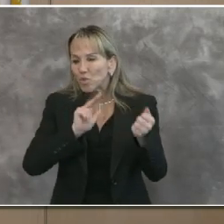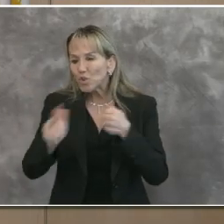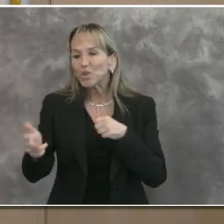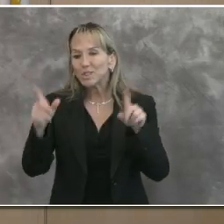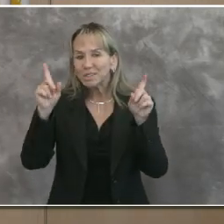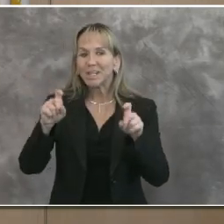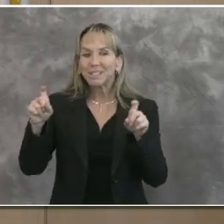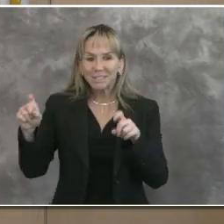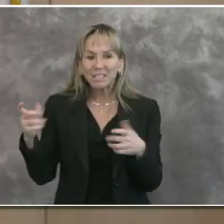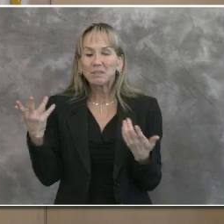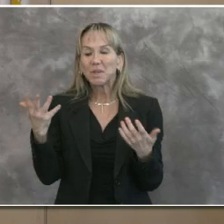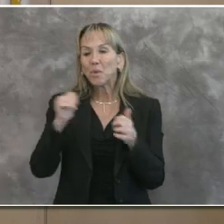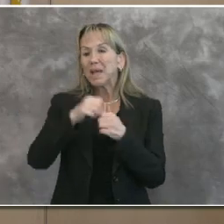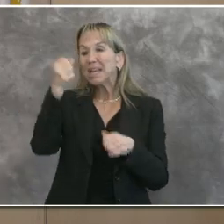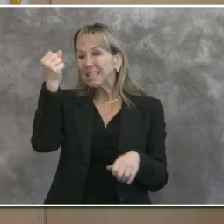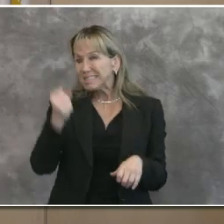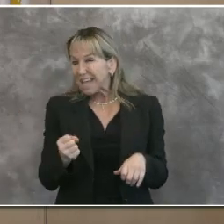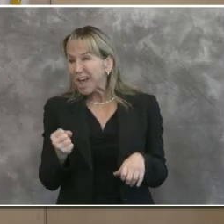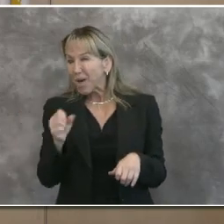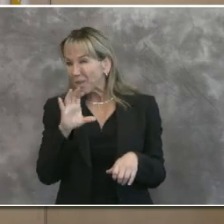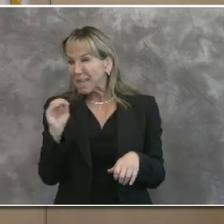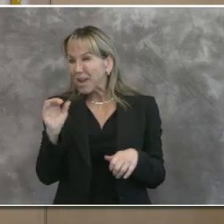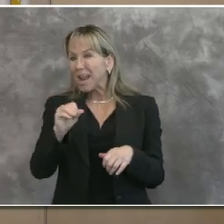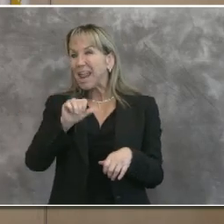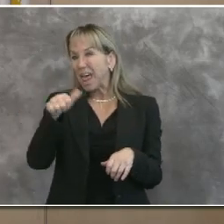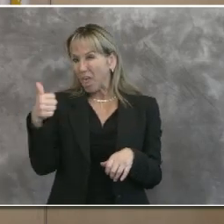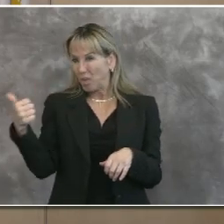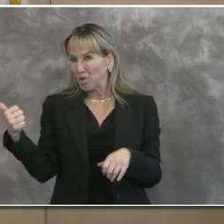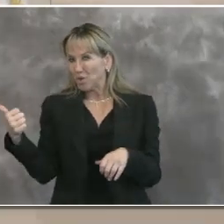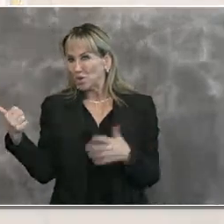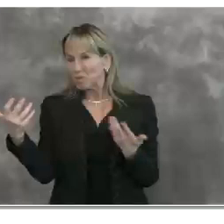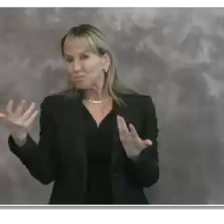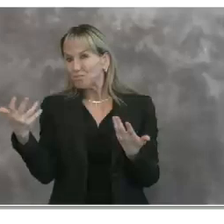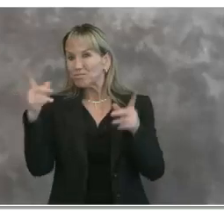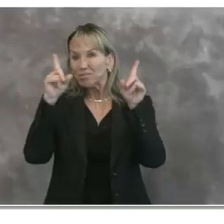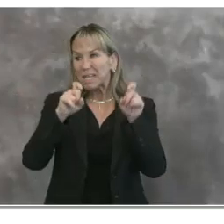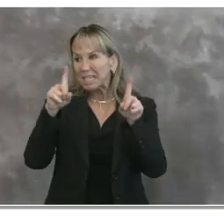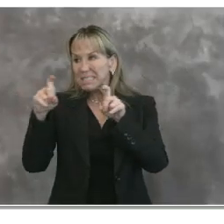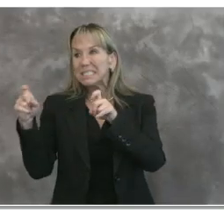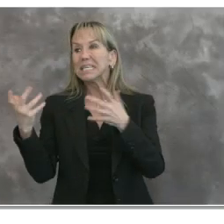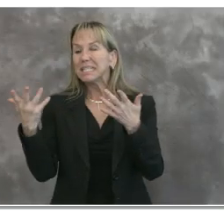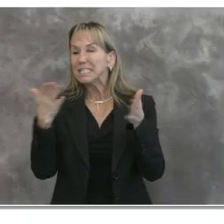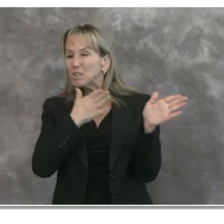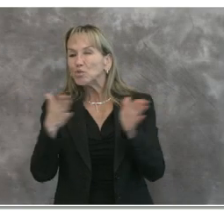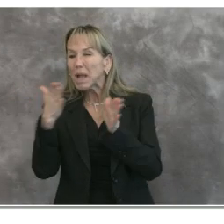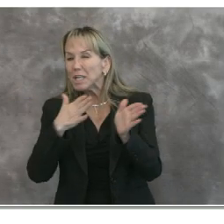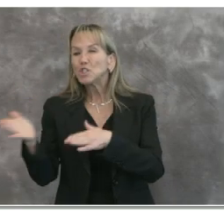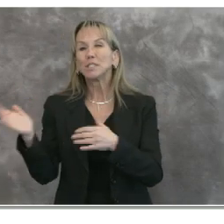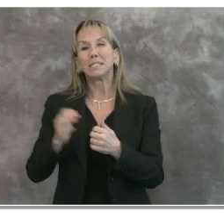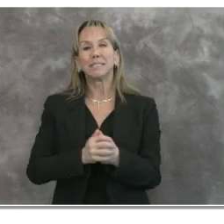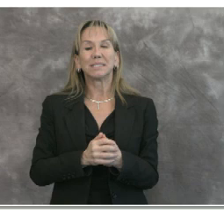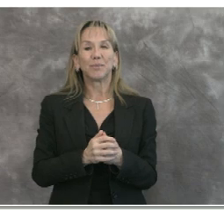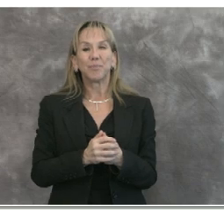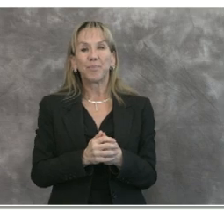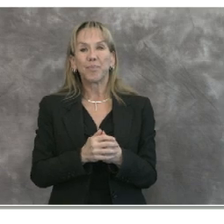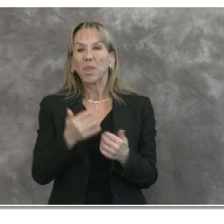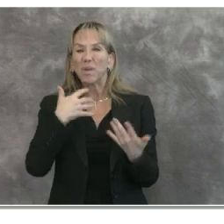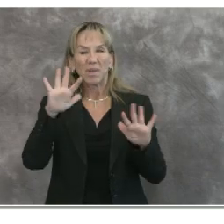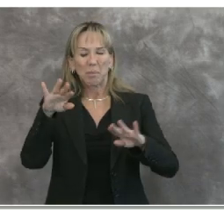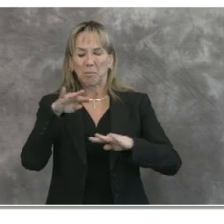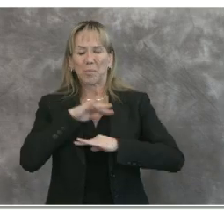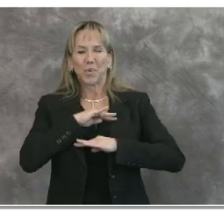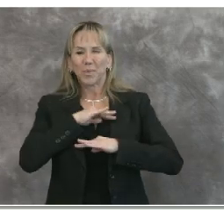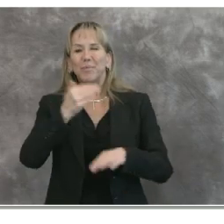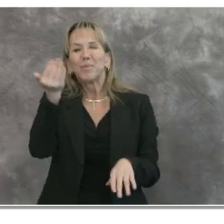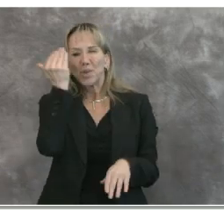in North and South County, and with other mobile testing strategies coming on board, we are confident